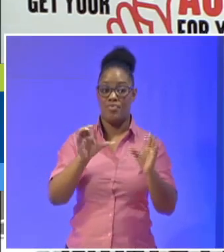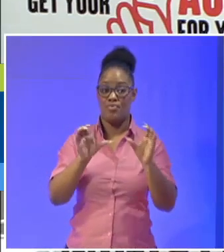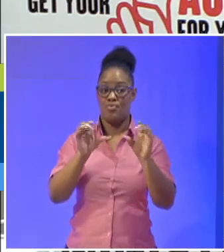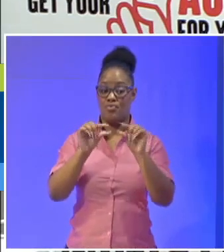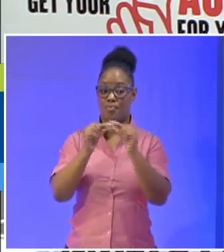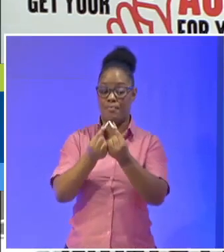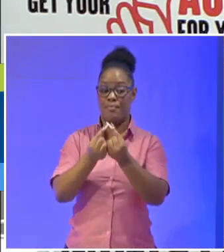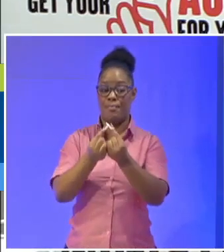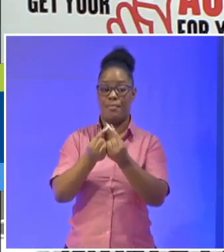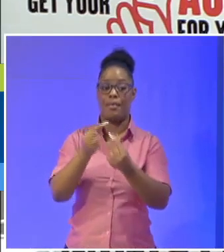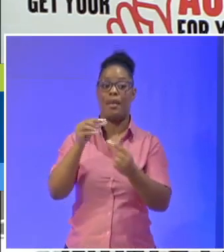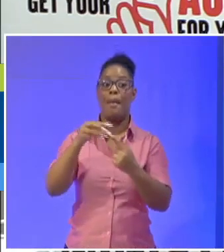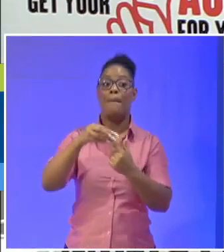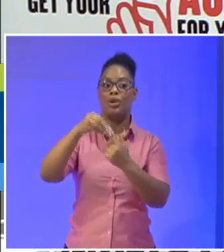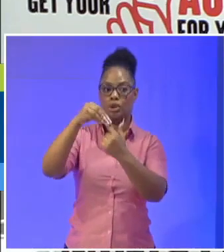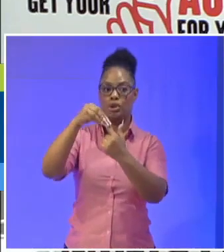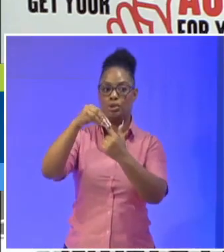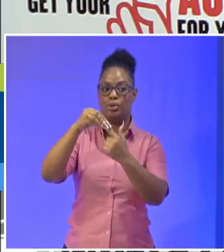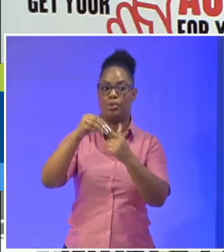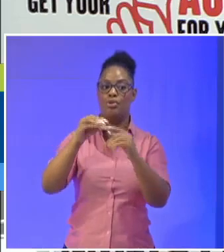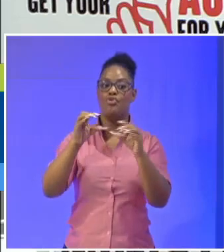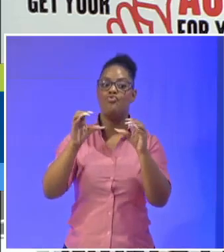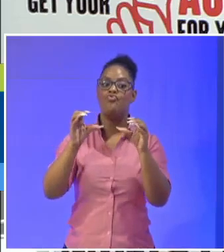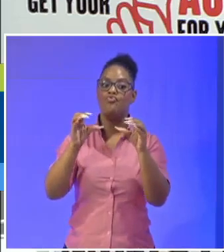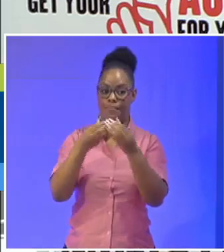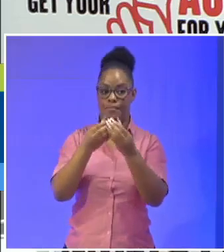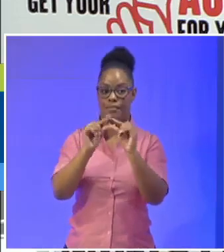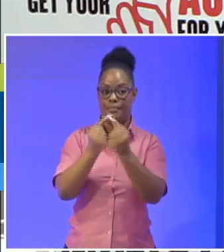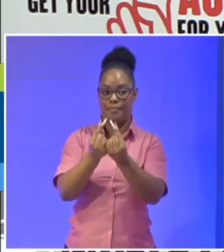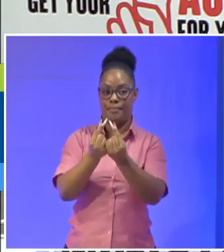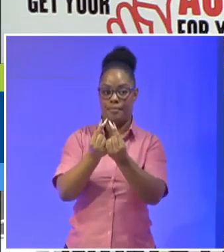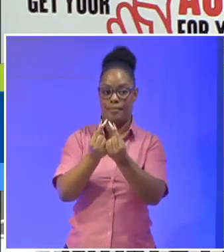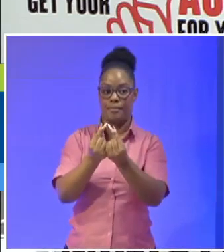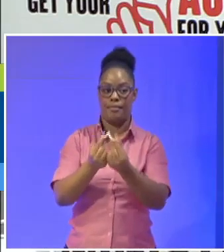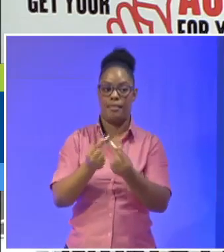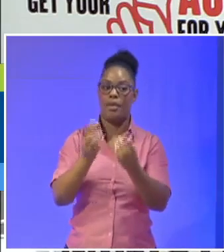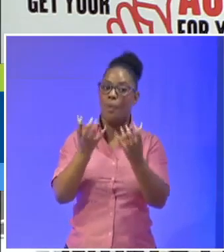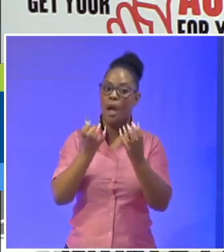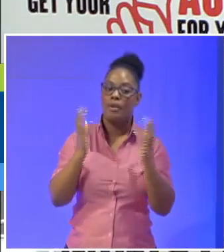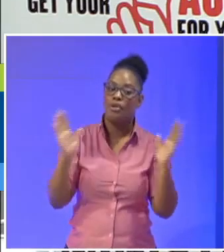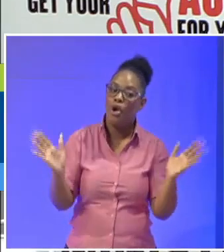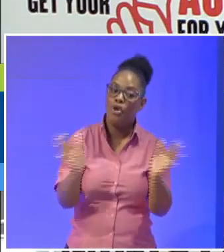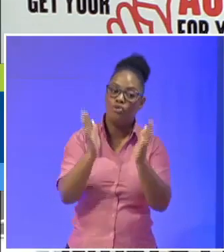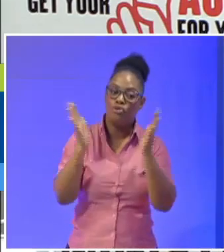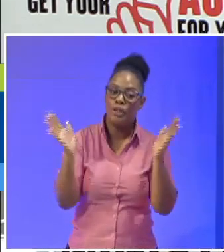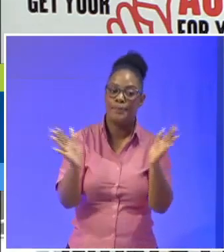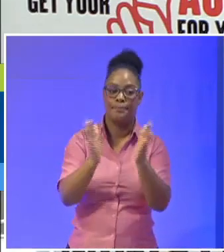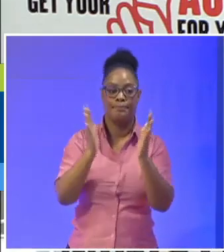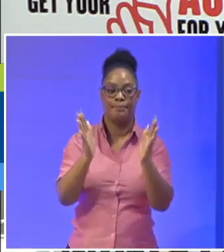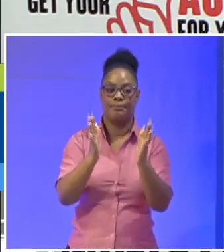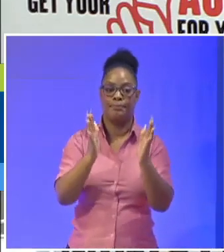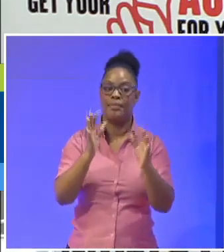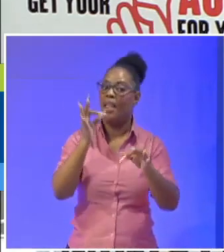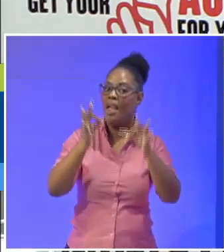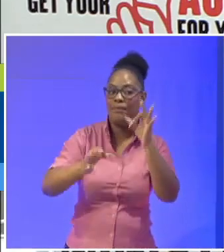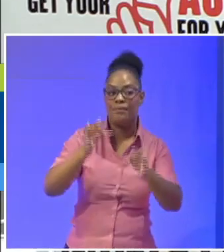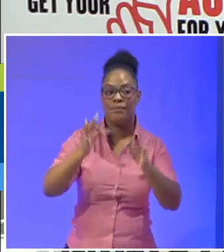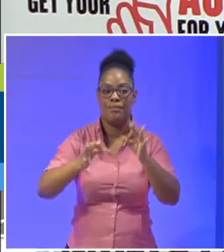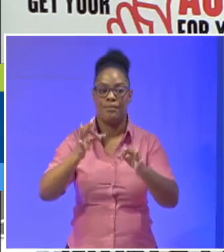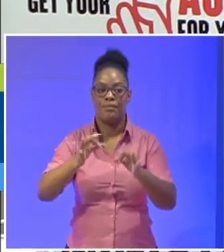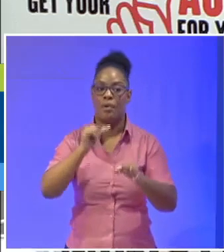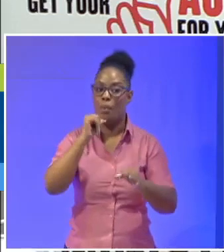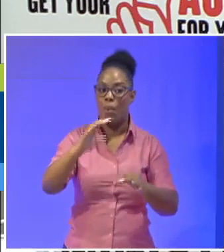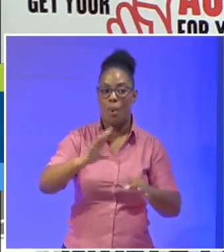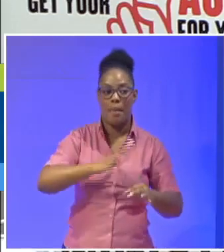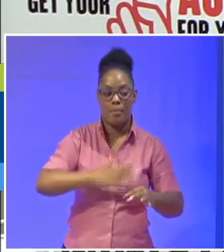particular concern again, and we are urging the pregnant population. You have heard Dr. Surgery Singh here pleading